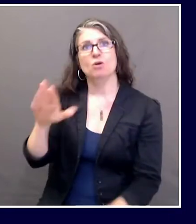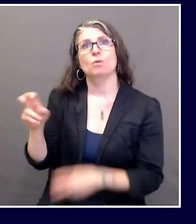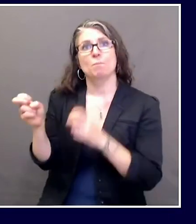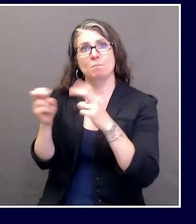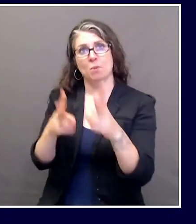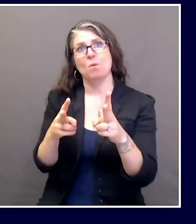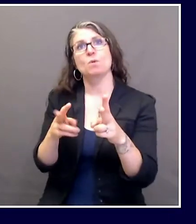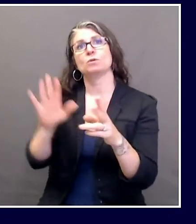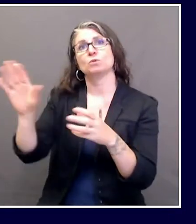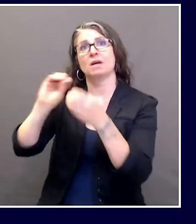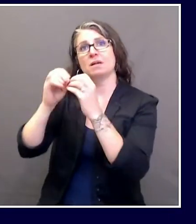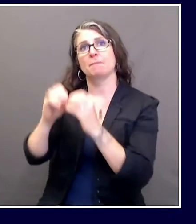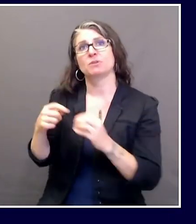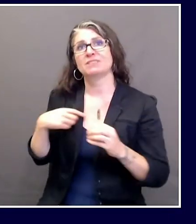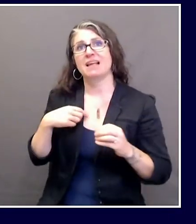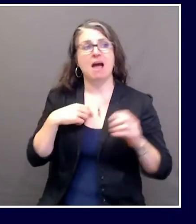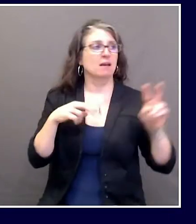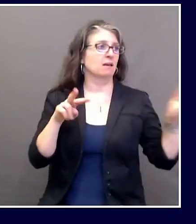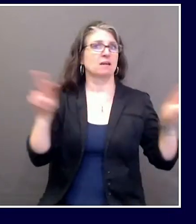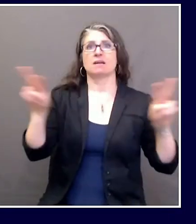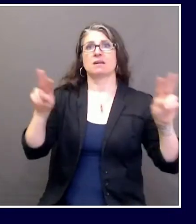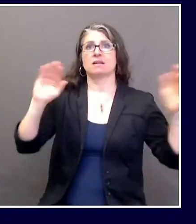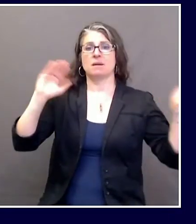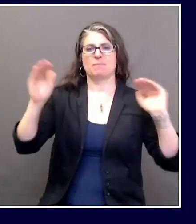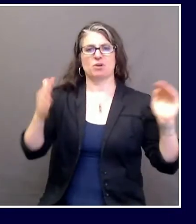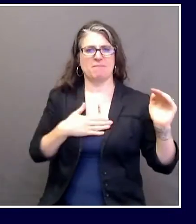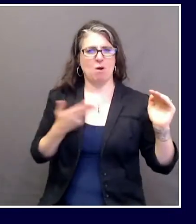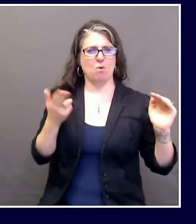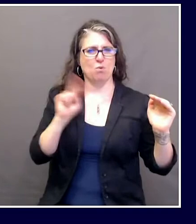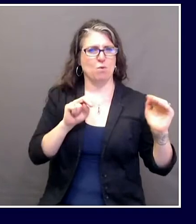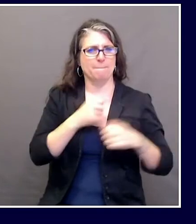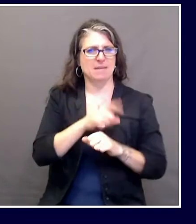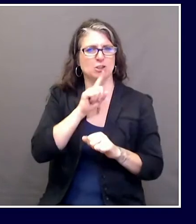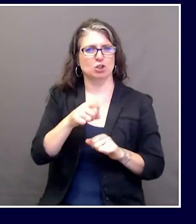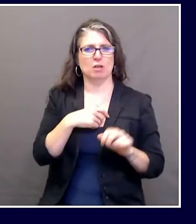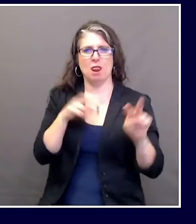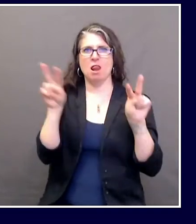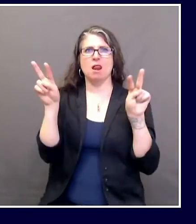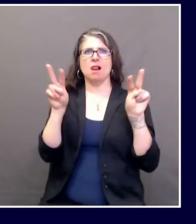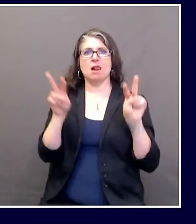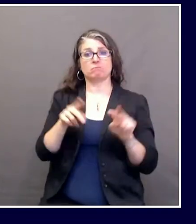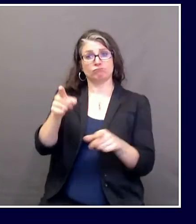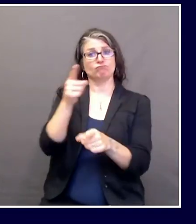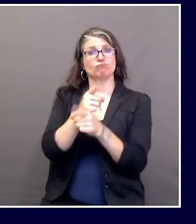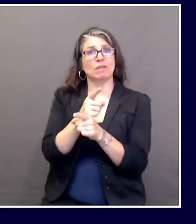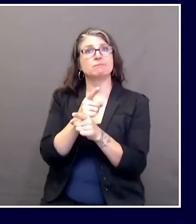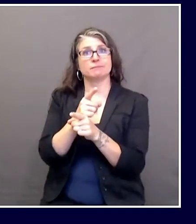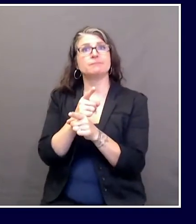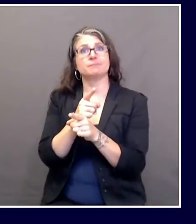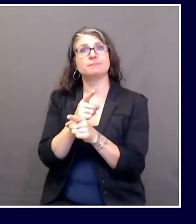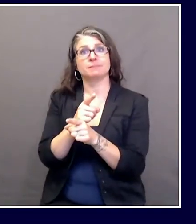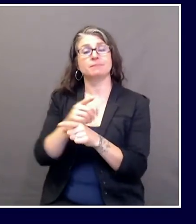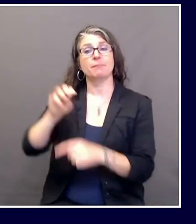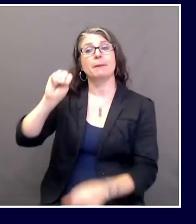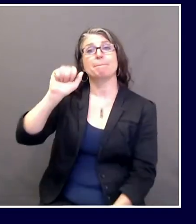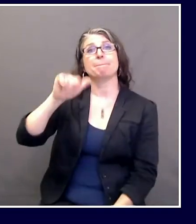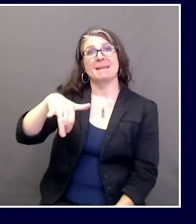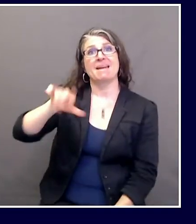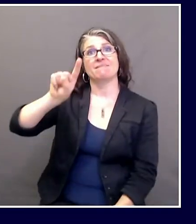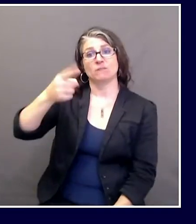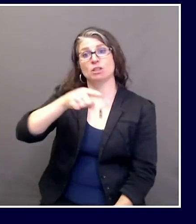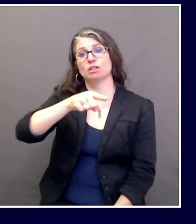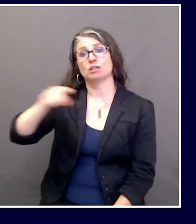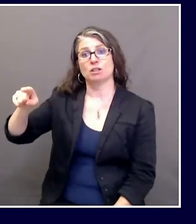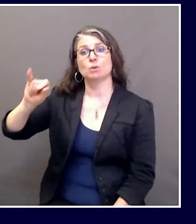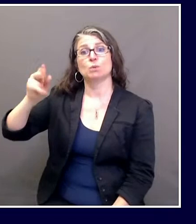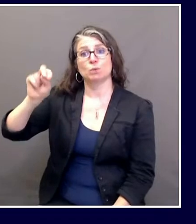have seen essentially a doubling in the past 30 days from May 1st to June 1st of vaccination rates in people